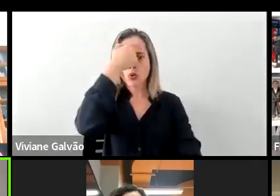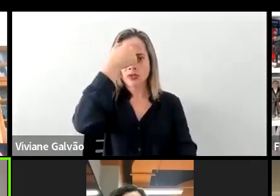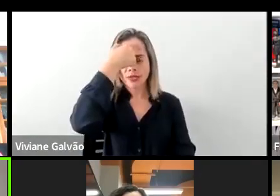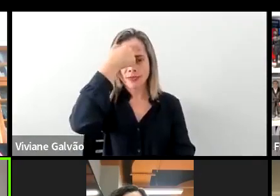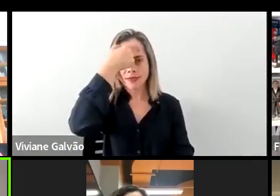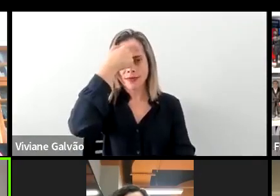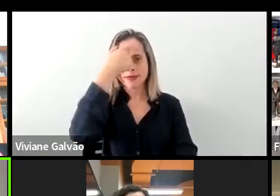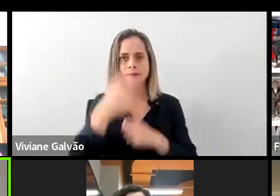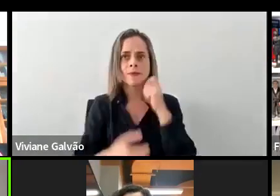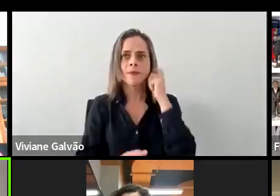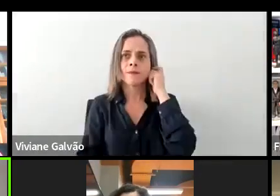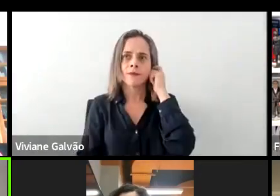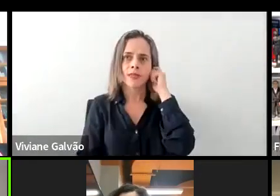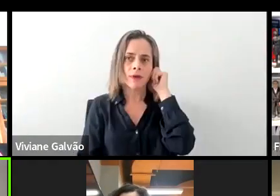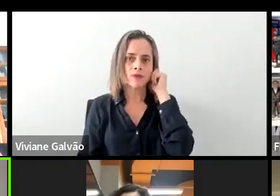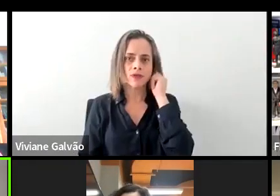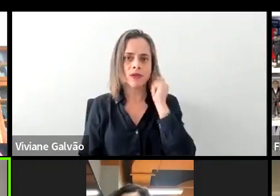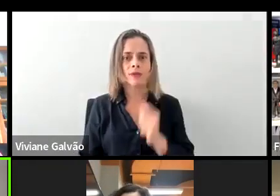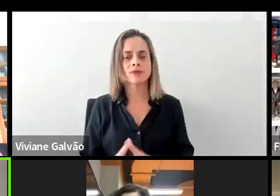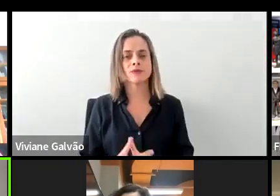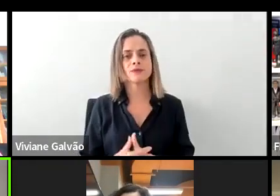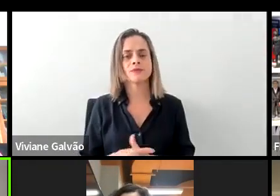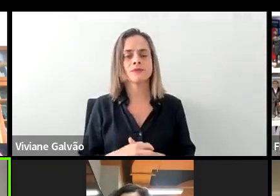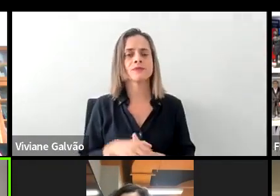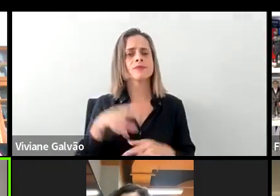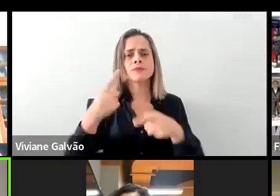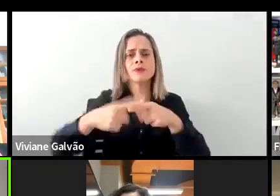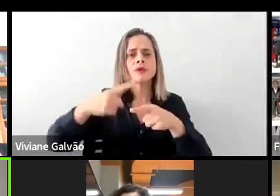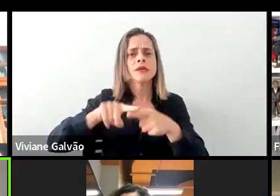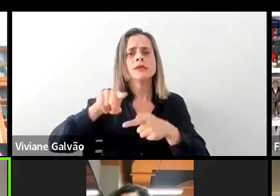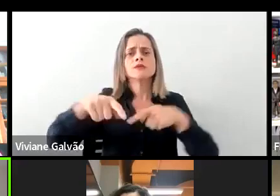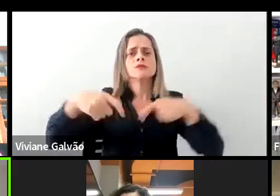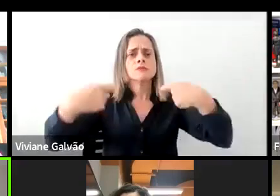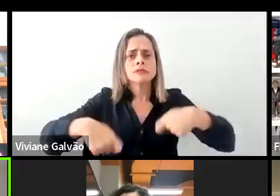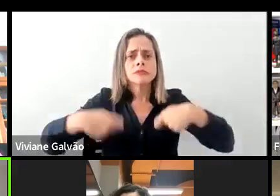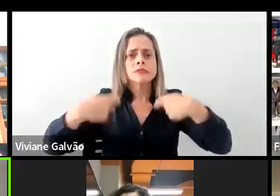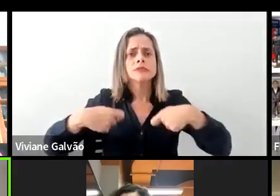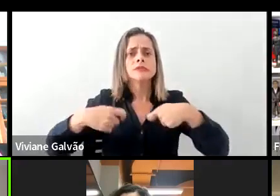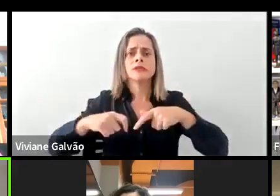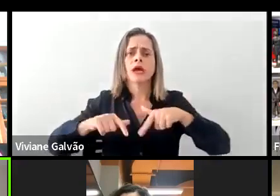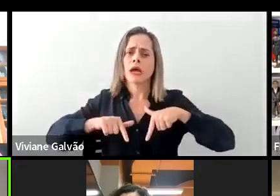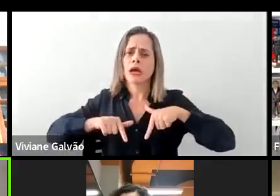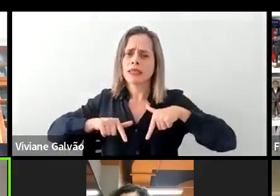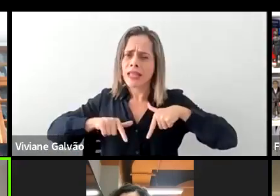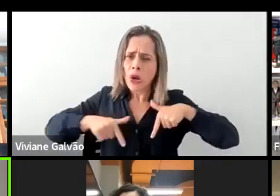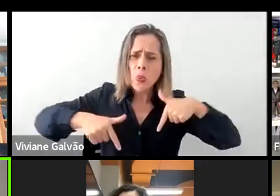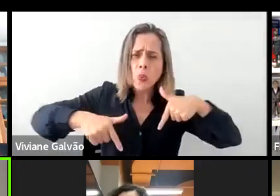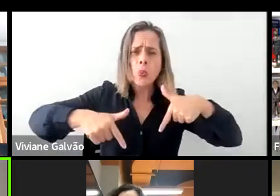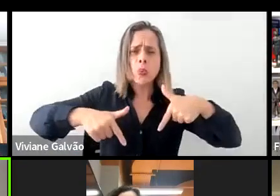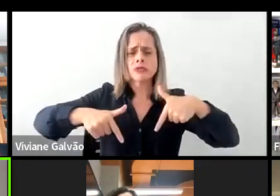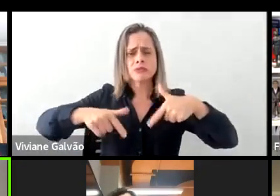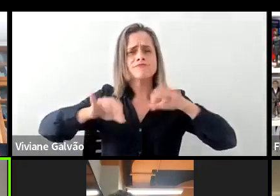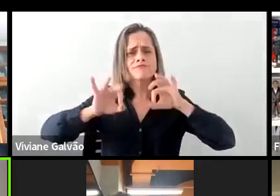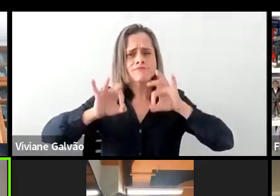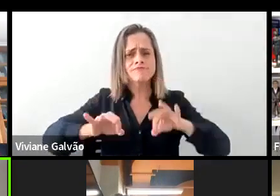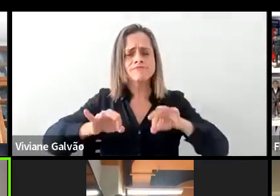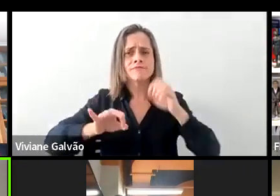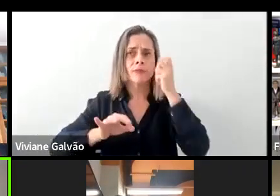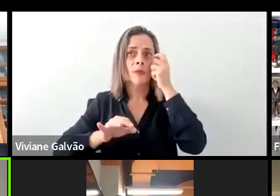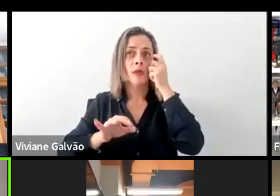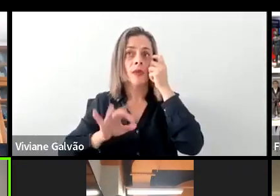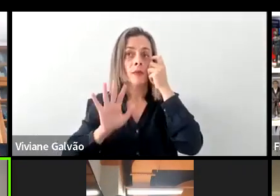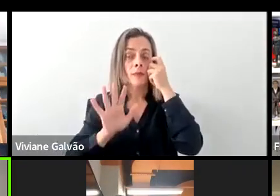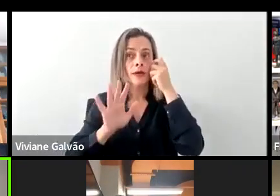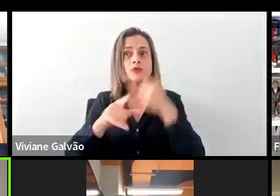to fight back and resist. But of course, that separateness we feel can't be overcome